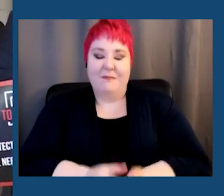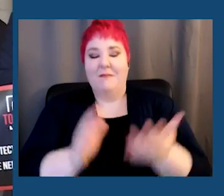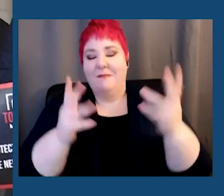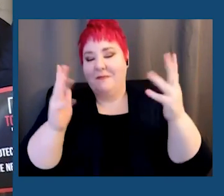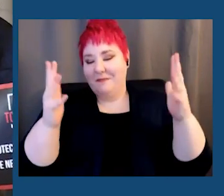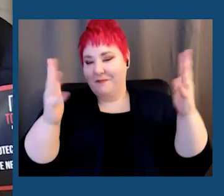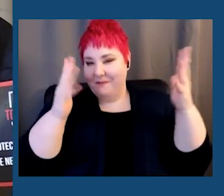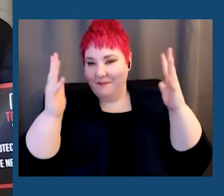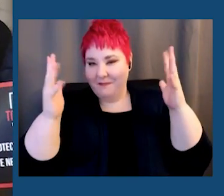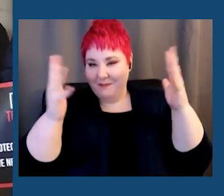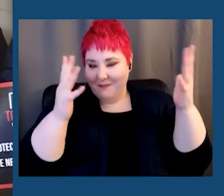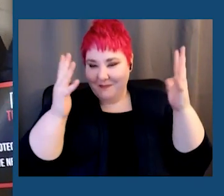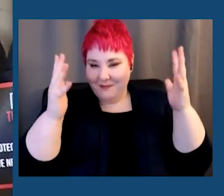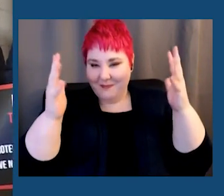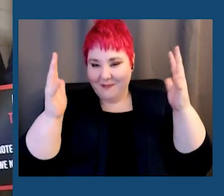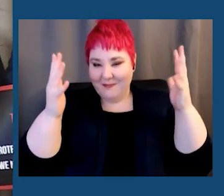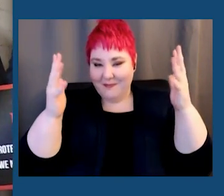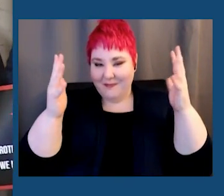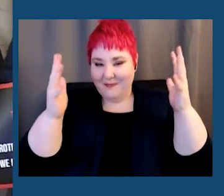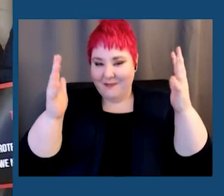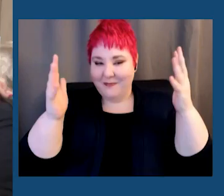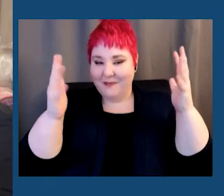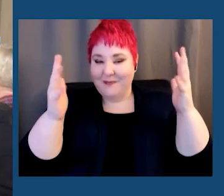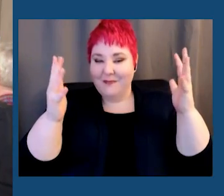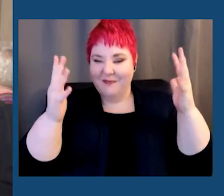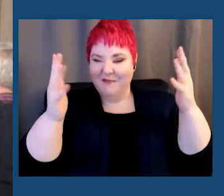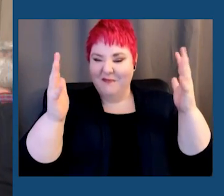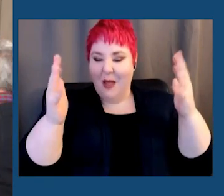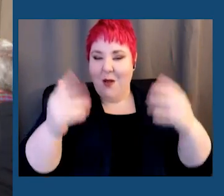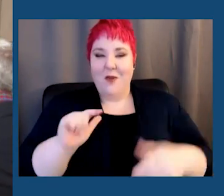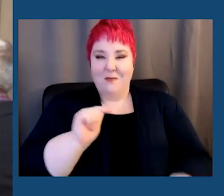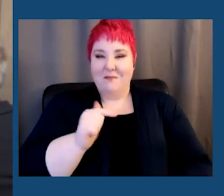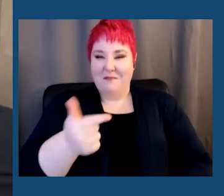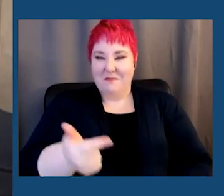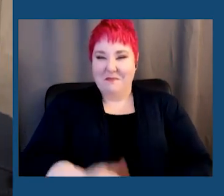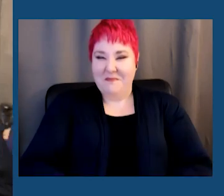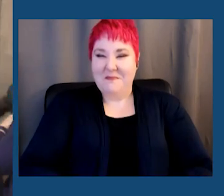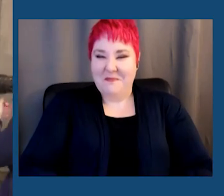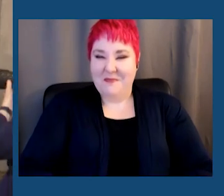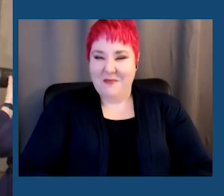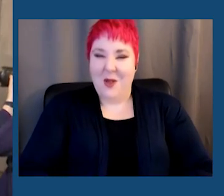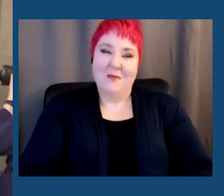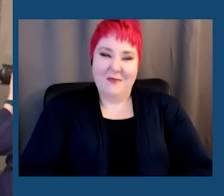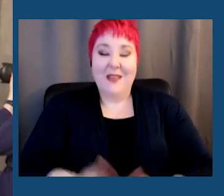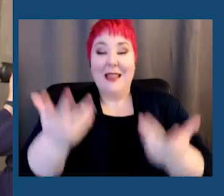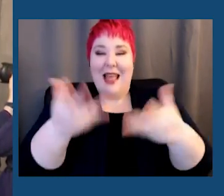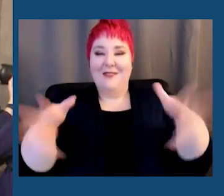Thank you. That concludes our program.